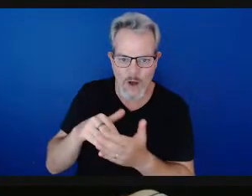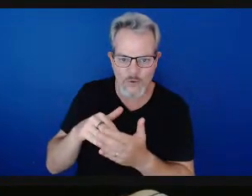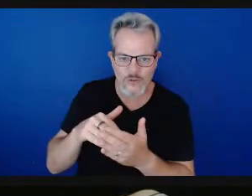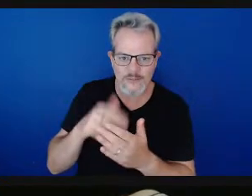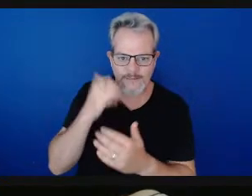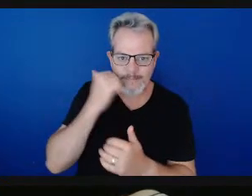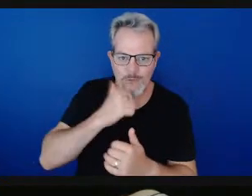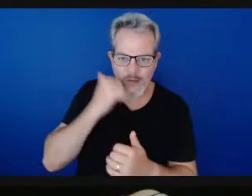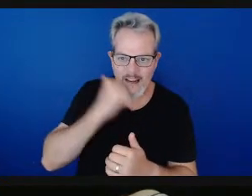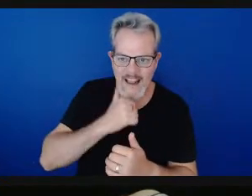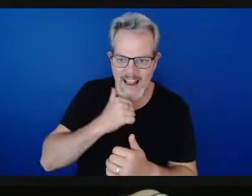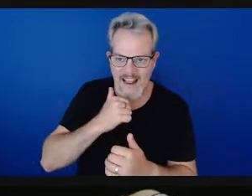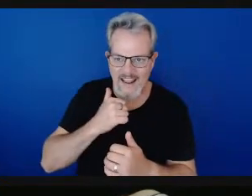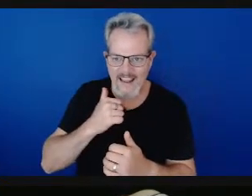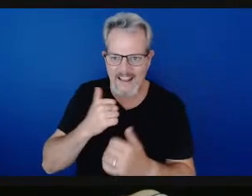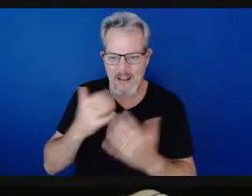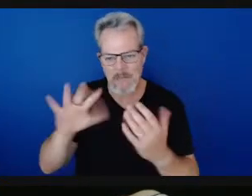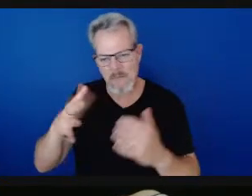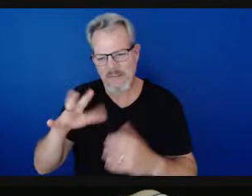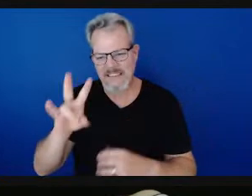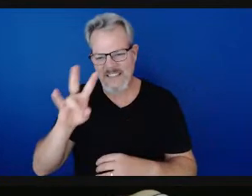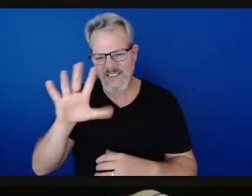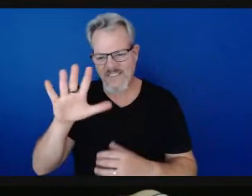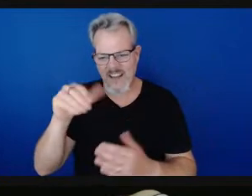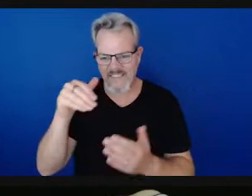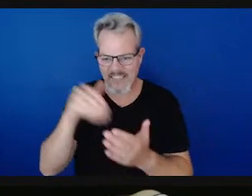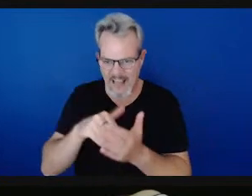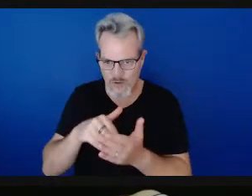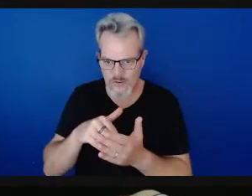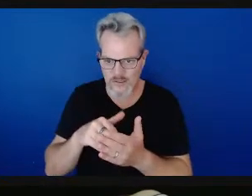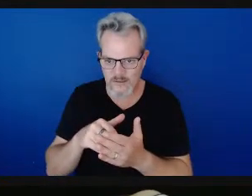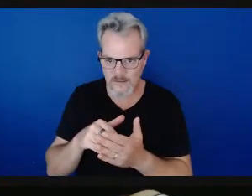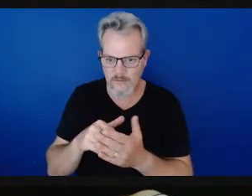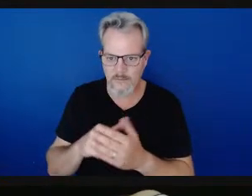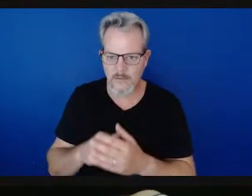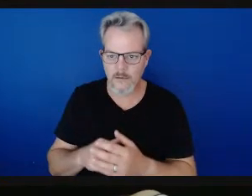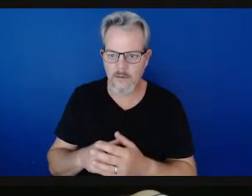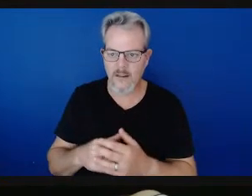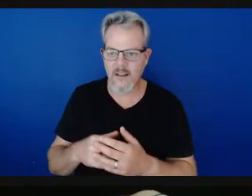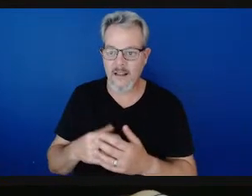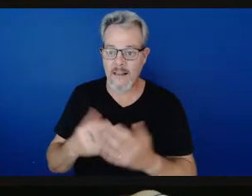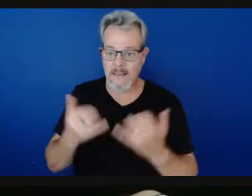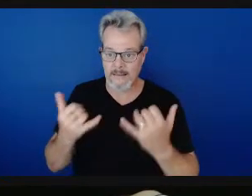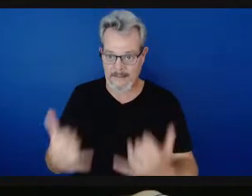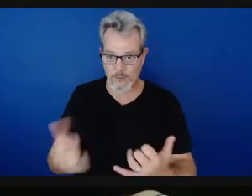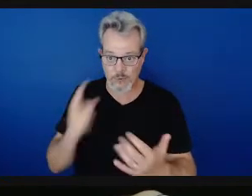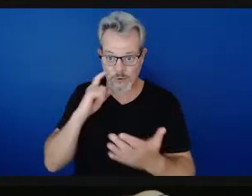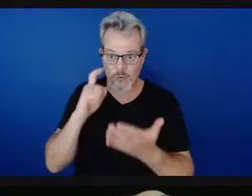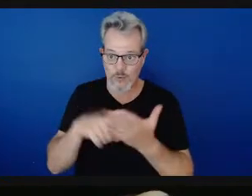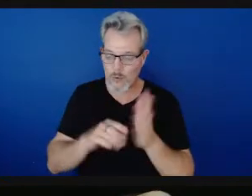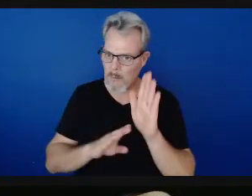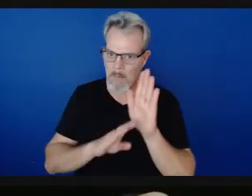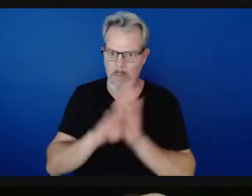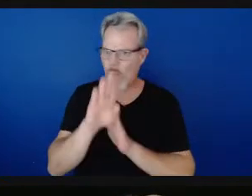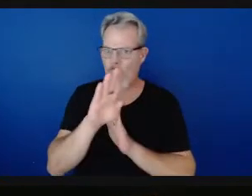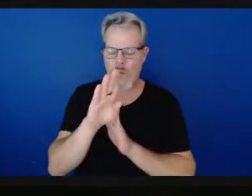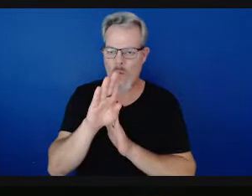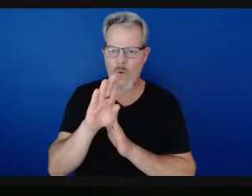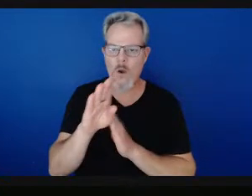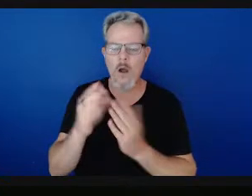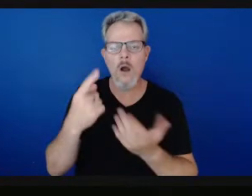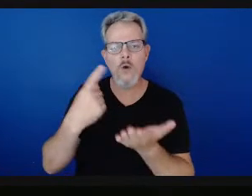to 80,000, maybe 75,000 tons per day. So this one appears to be exceeding it. We discussed how the last